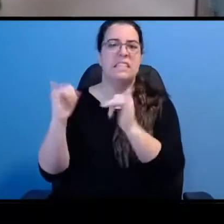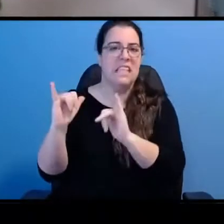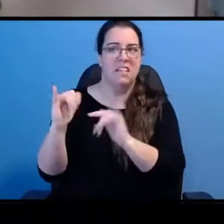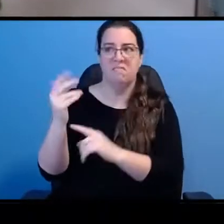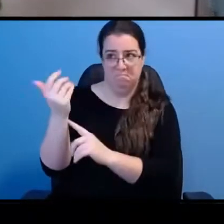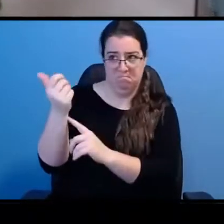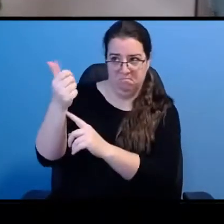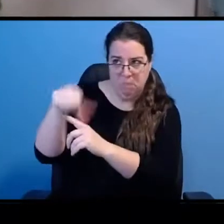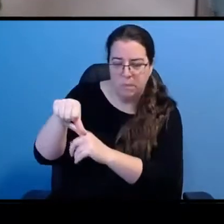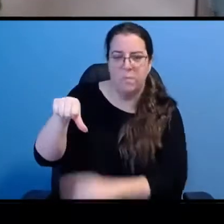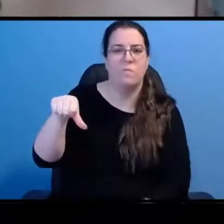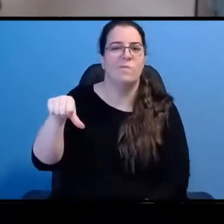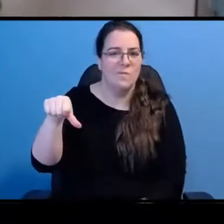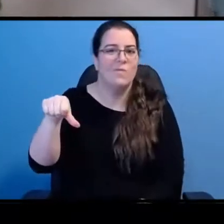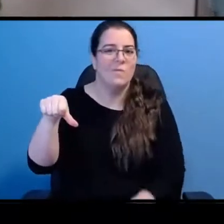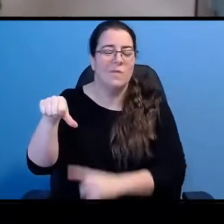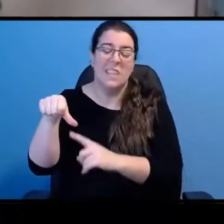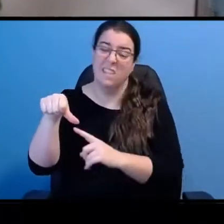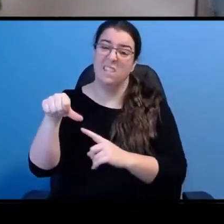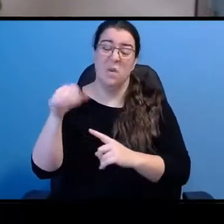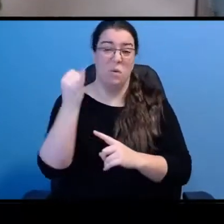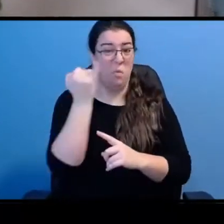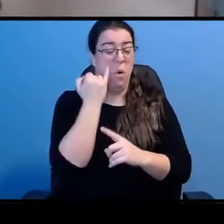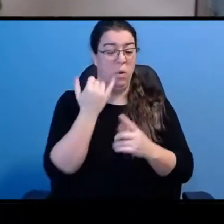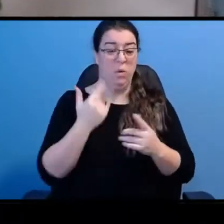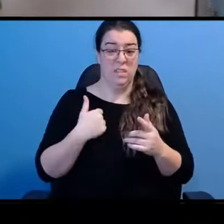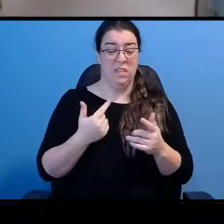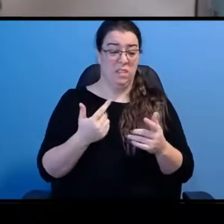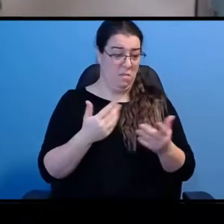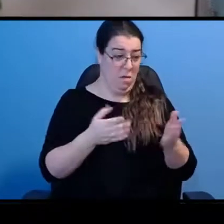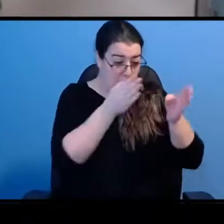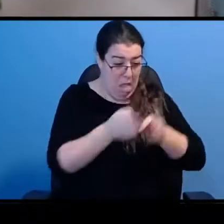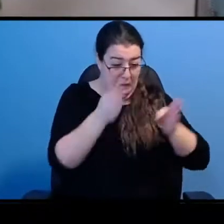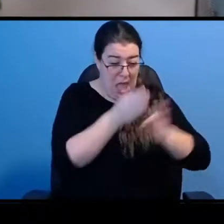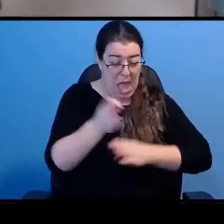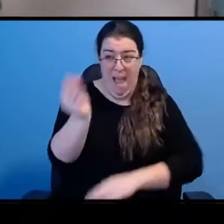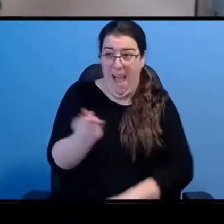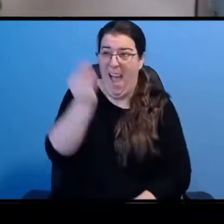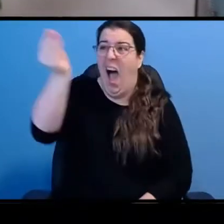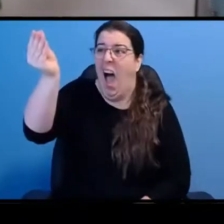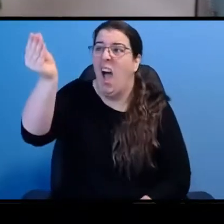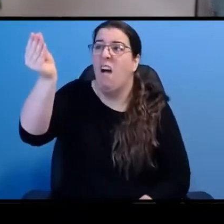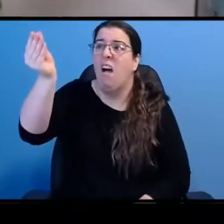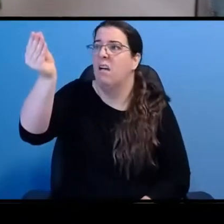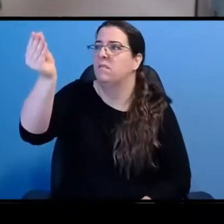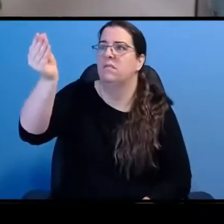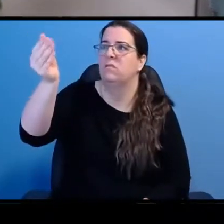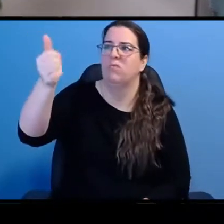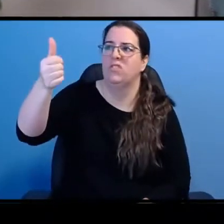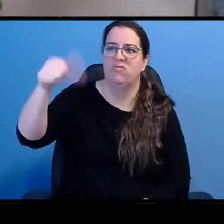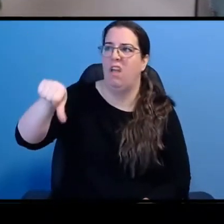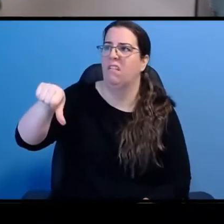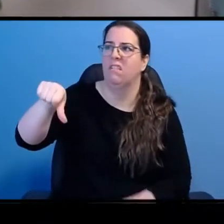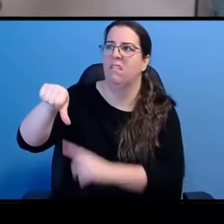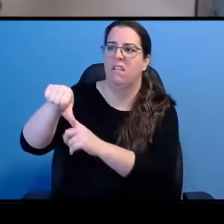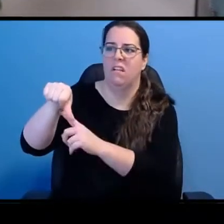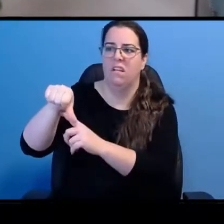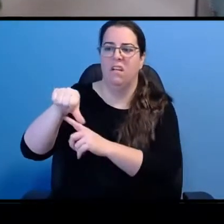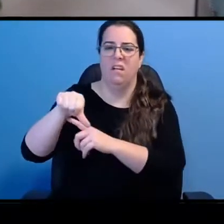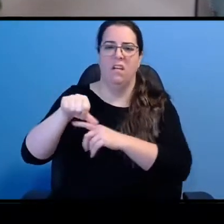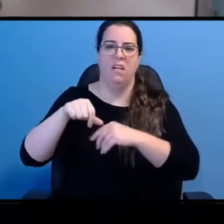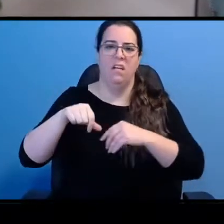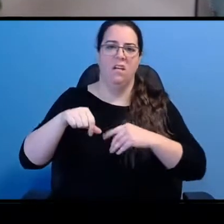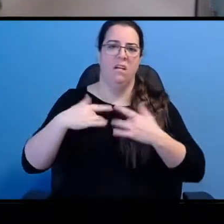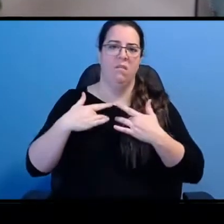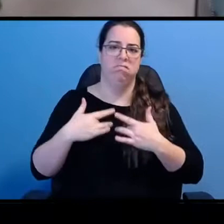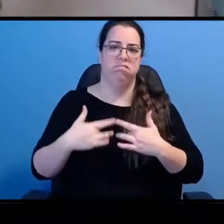like a defeating process, right? You don't want to put all your eggs in a basket and feel really hopeful and have the answer be,